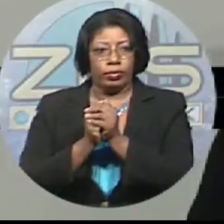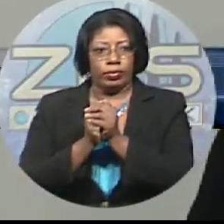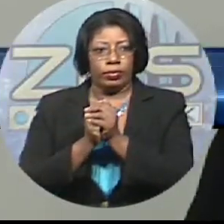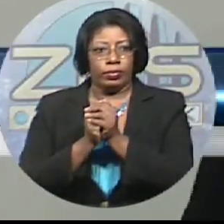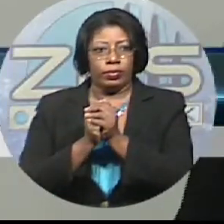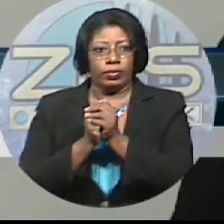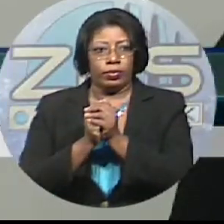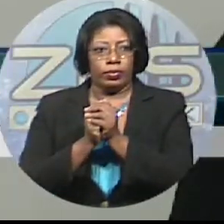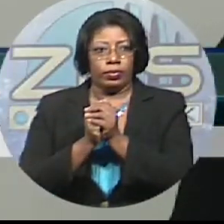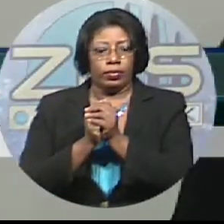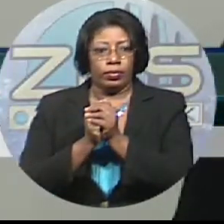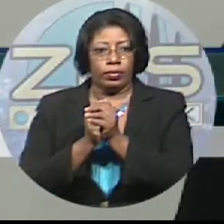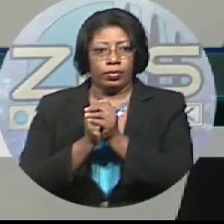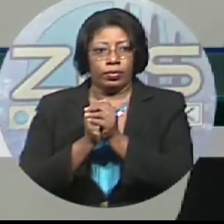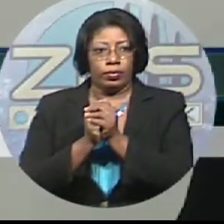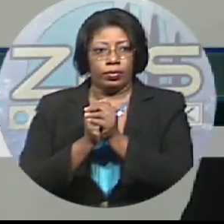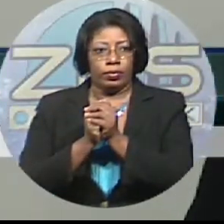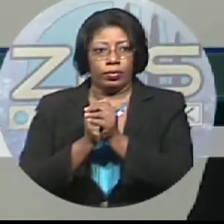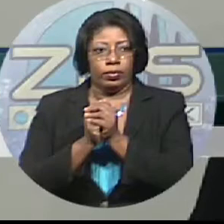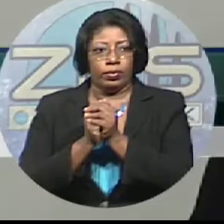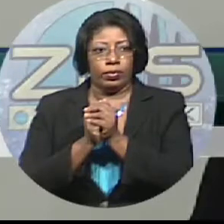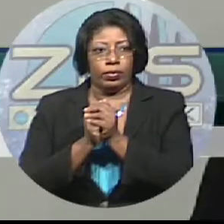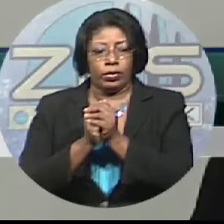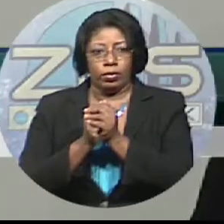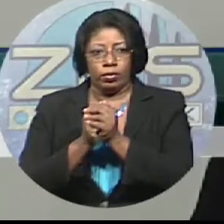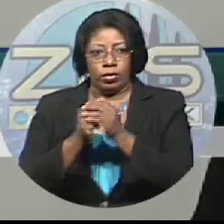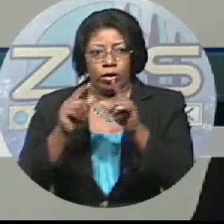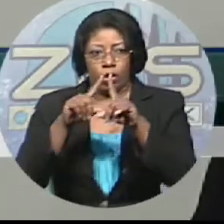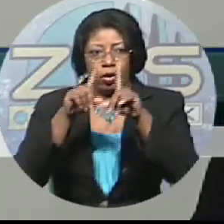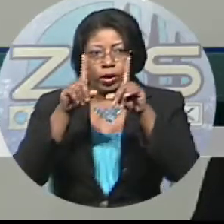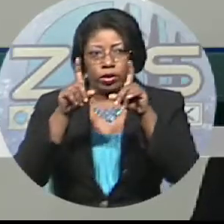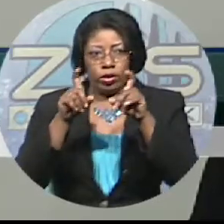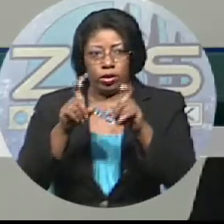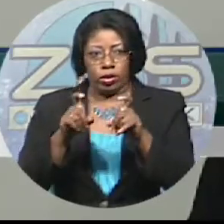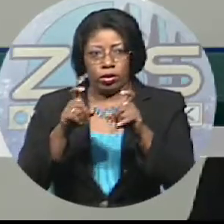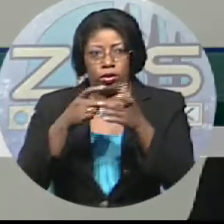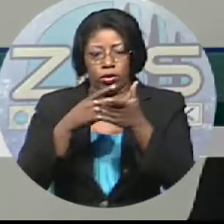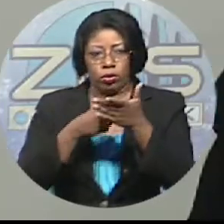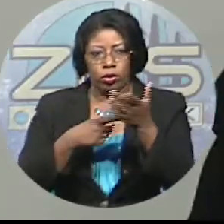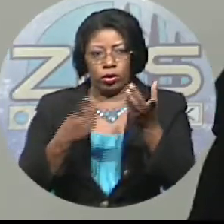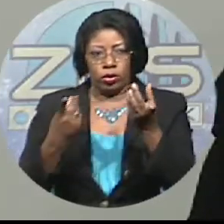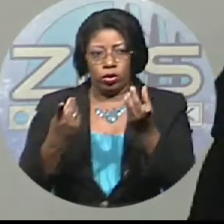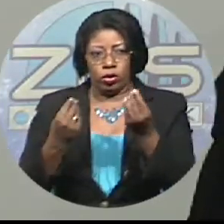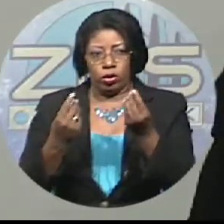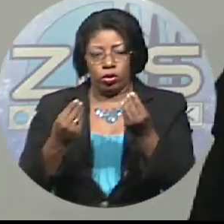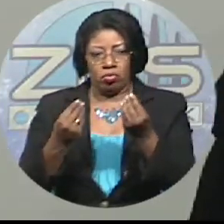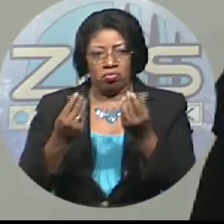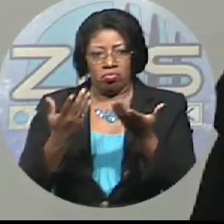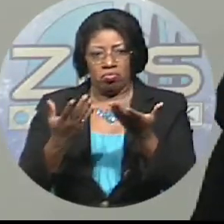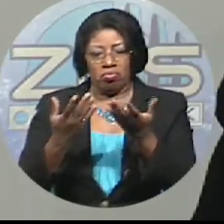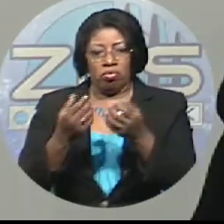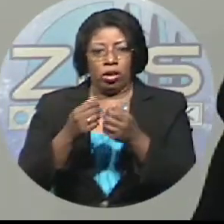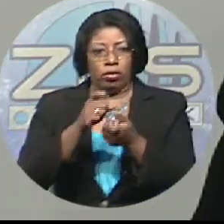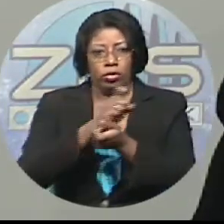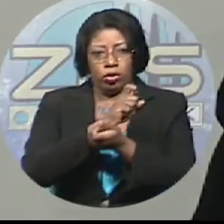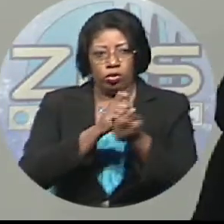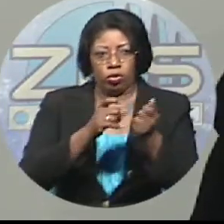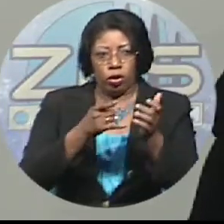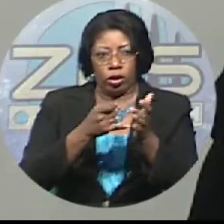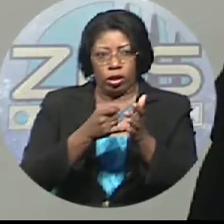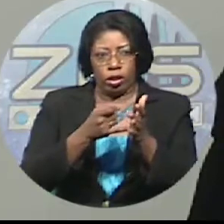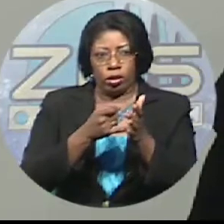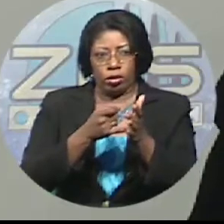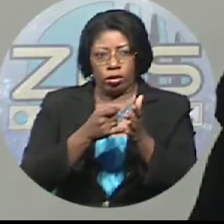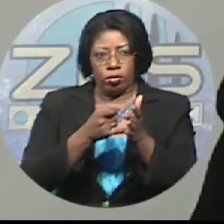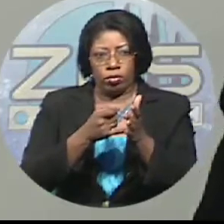Eventually, those facilities will be empty. So the question becomes, what do we do with that space? Do we demolish it and leave it as vacant space?